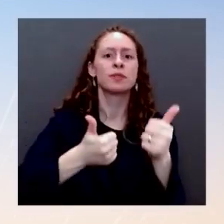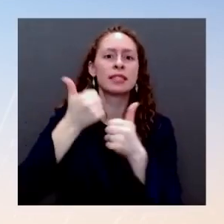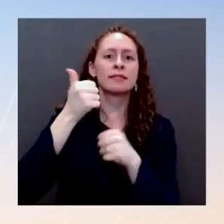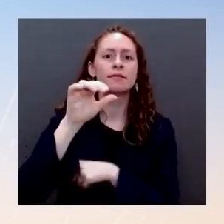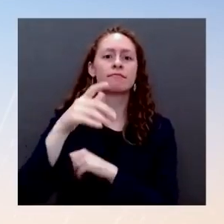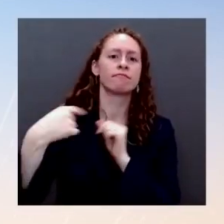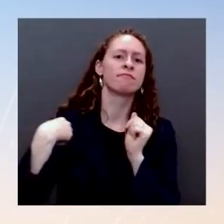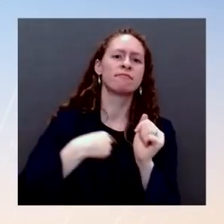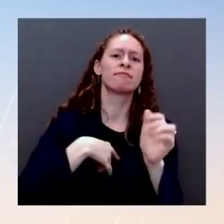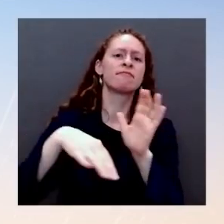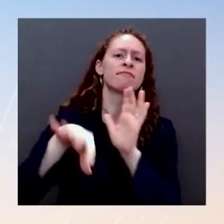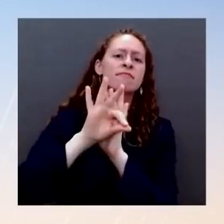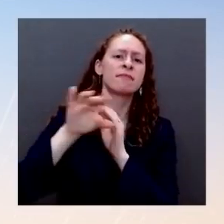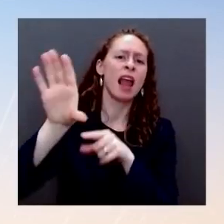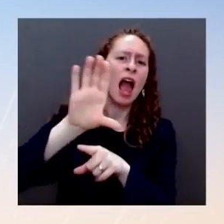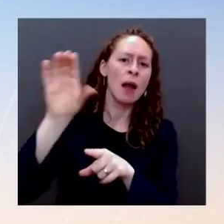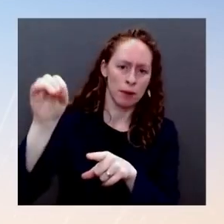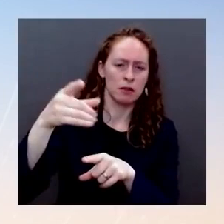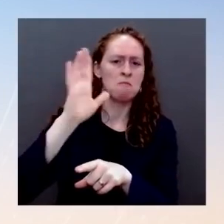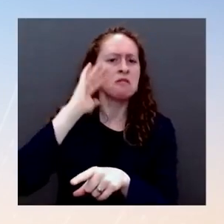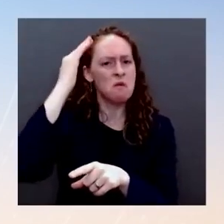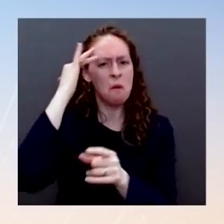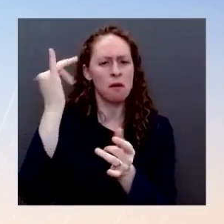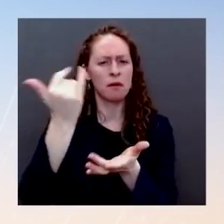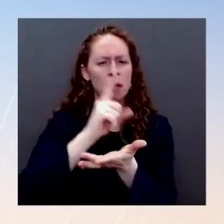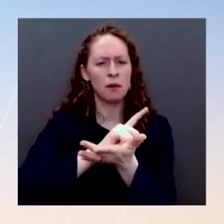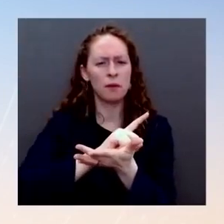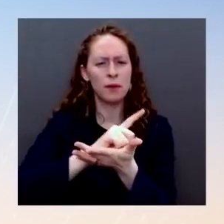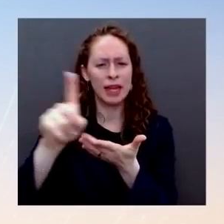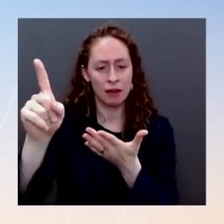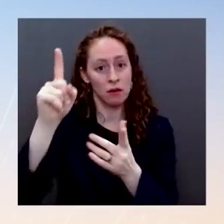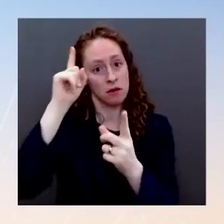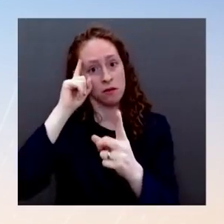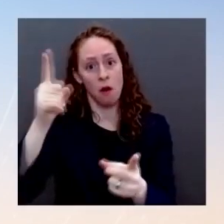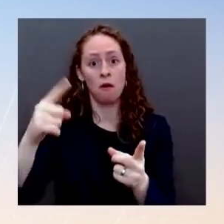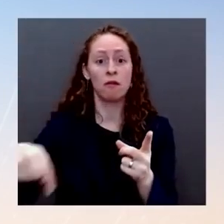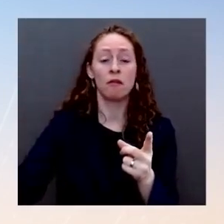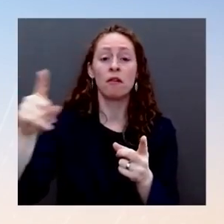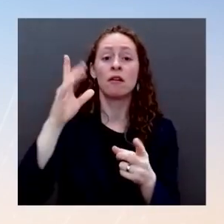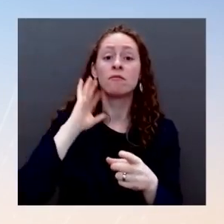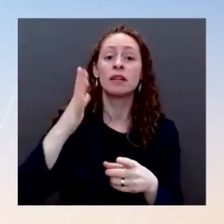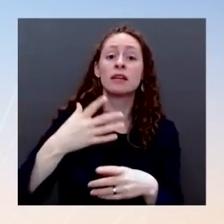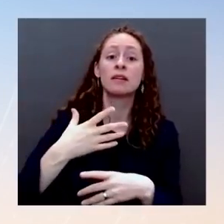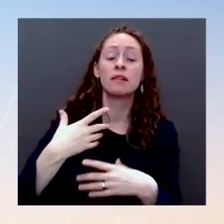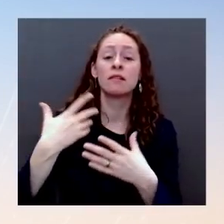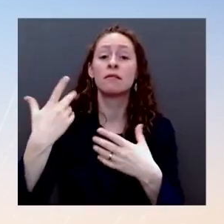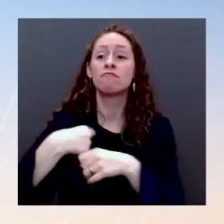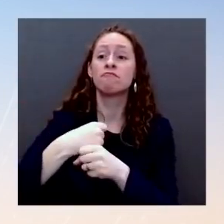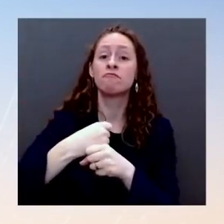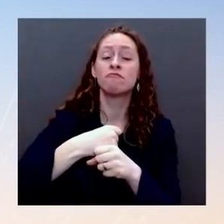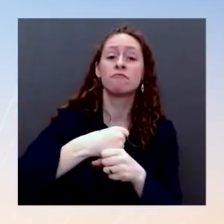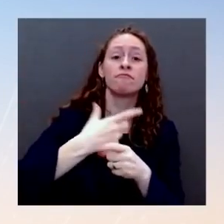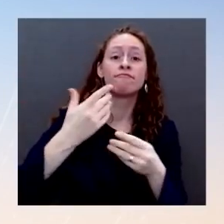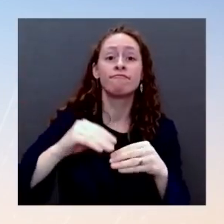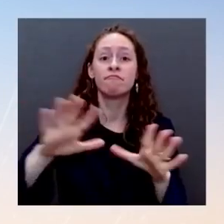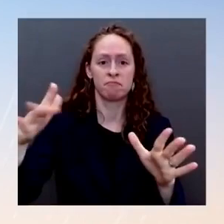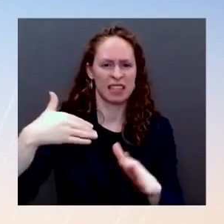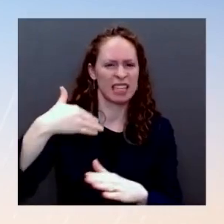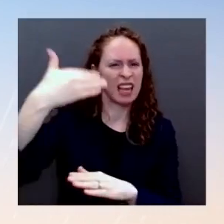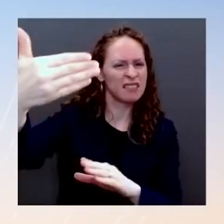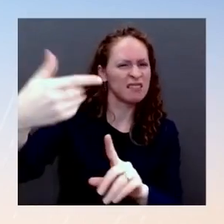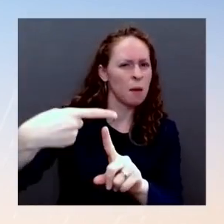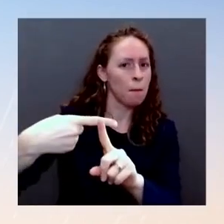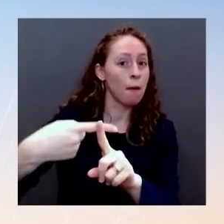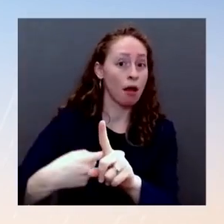That's our expectation. When we have those deliveries in hand, we will put the website up, make it available, so that people can